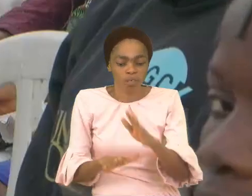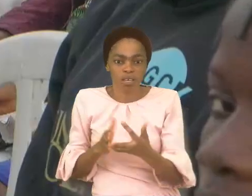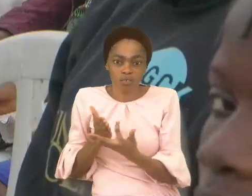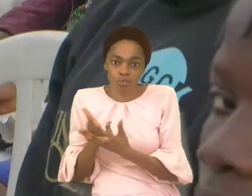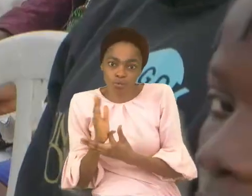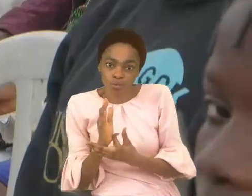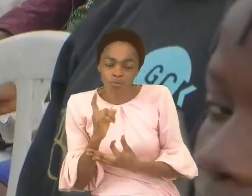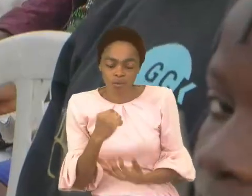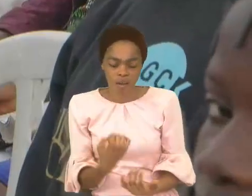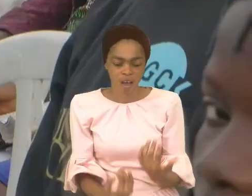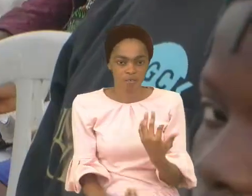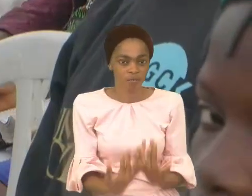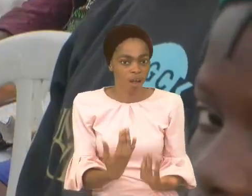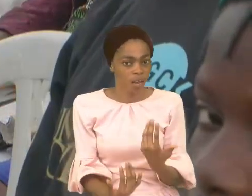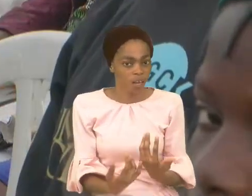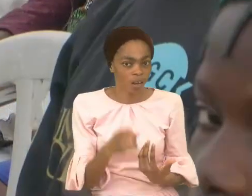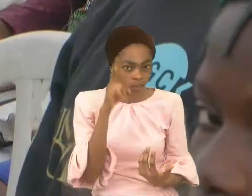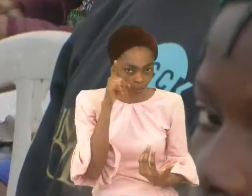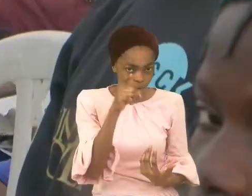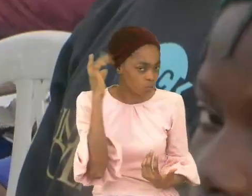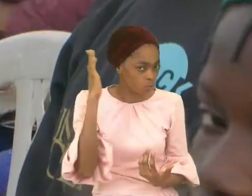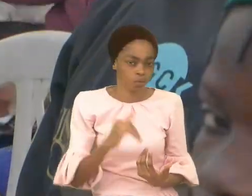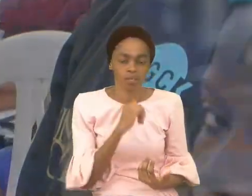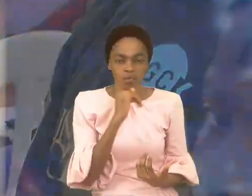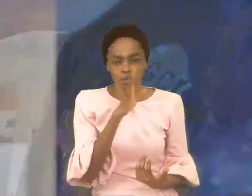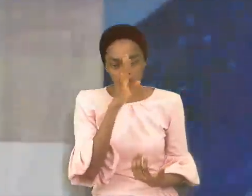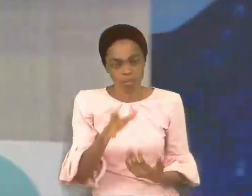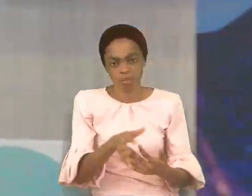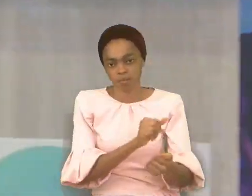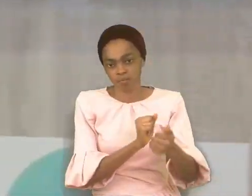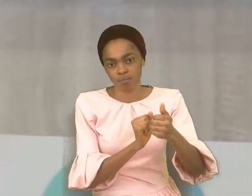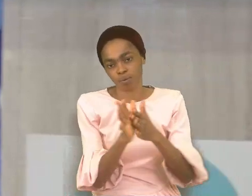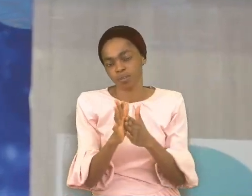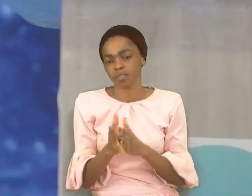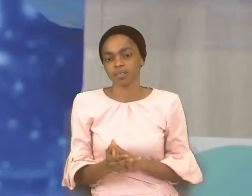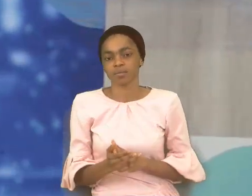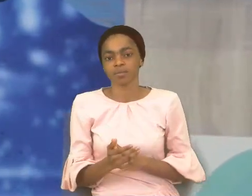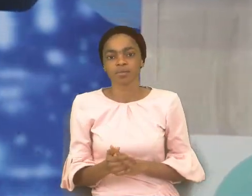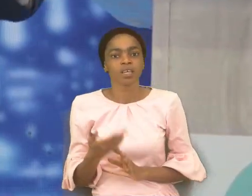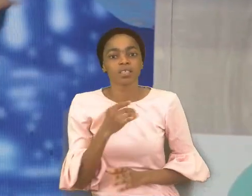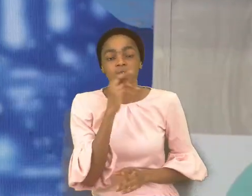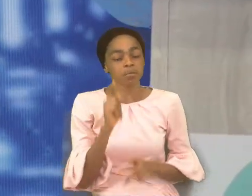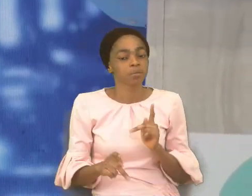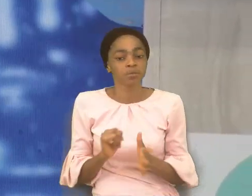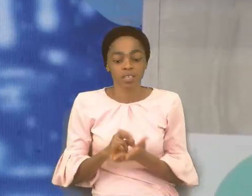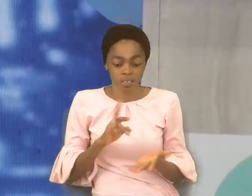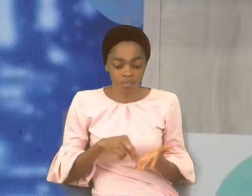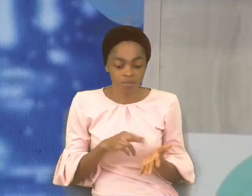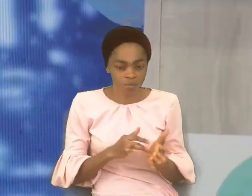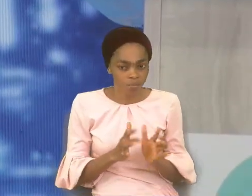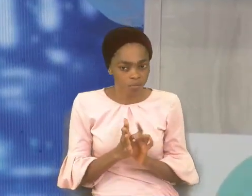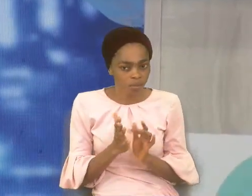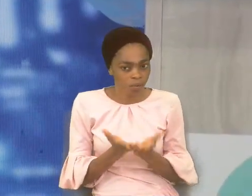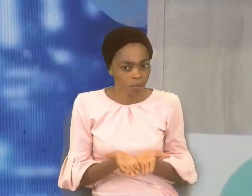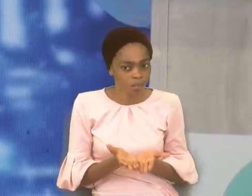burnt. There are people that read the Bible, and they read the Bible from cover to cover every